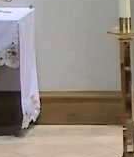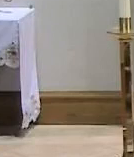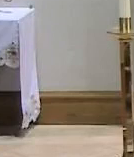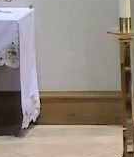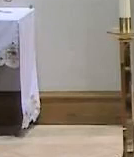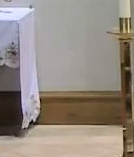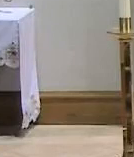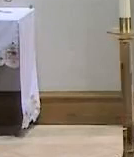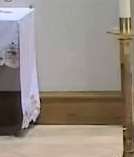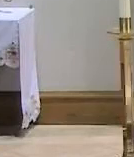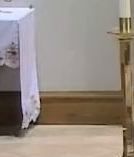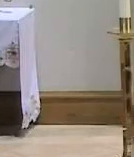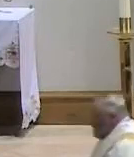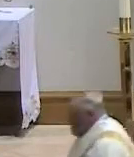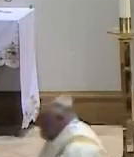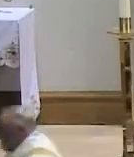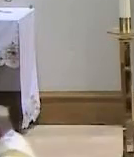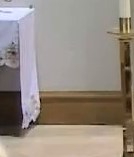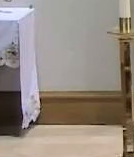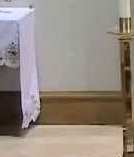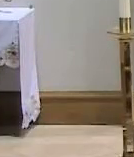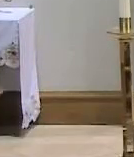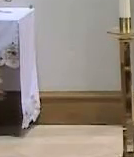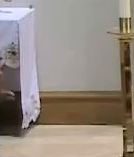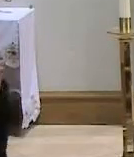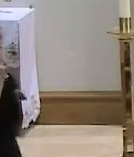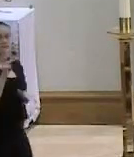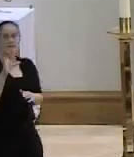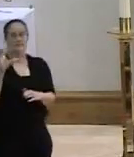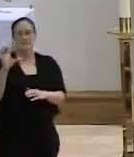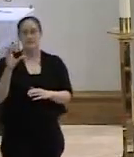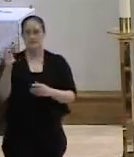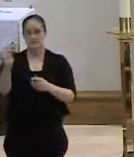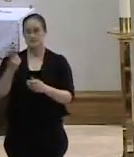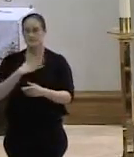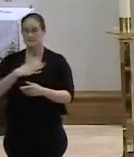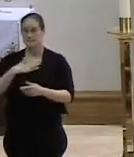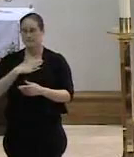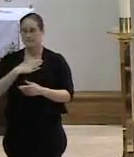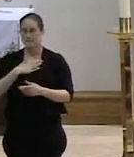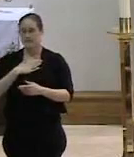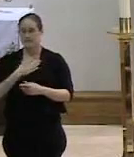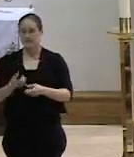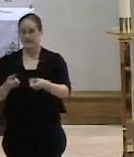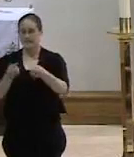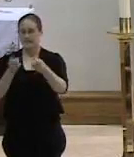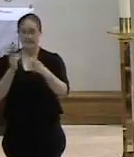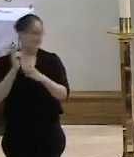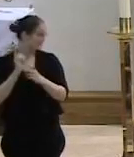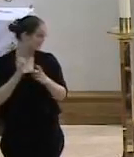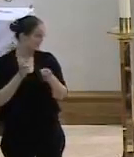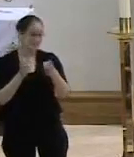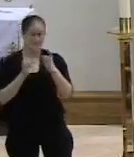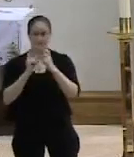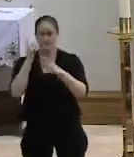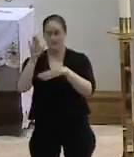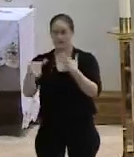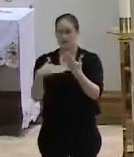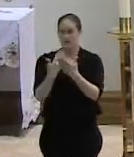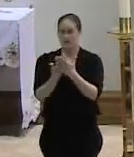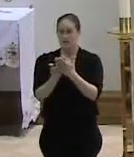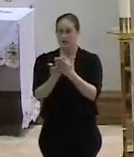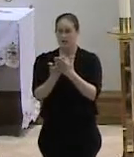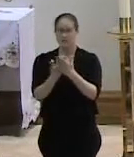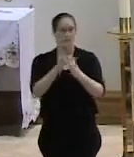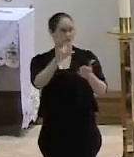I'd like to call first the Knights of Columbus to come forward as they have a presentation for every one